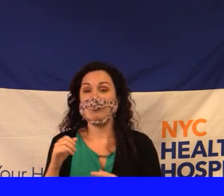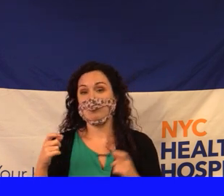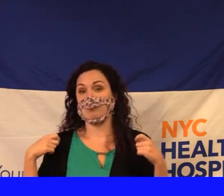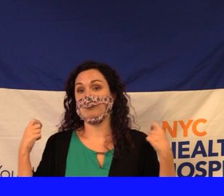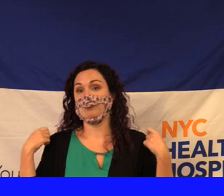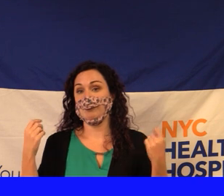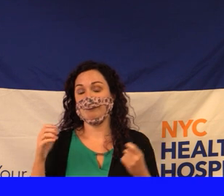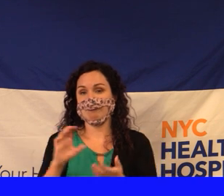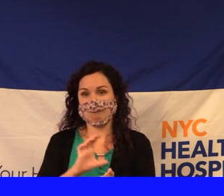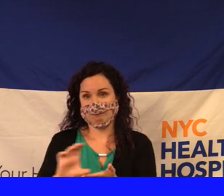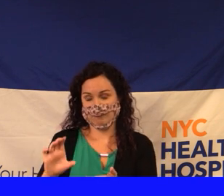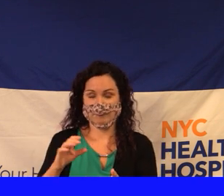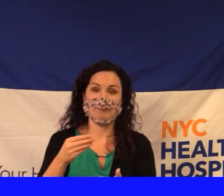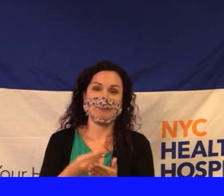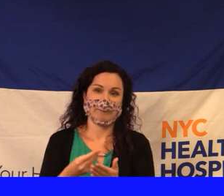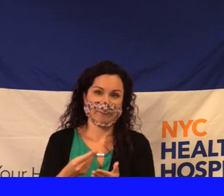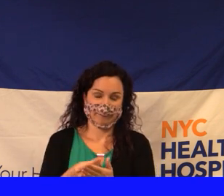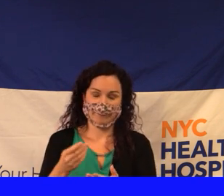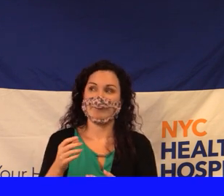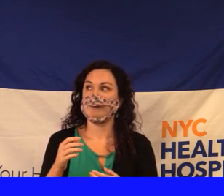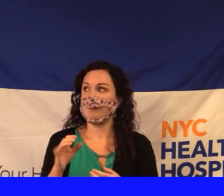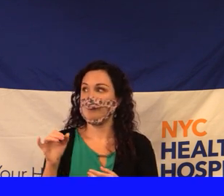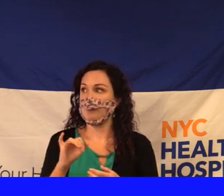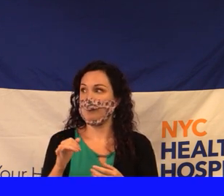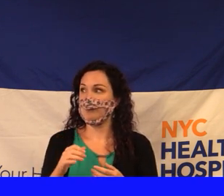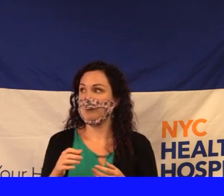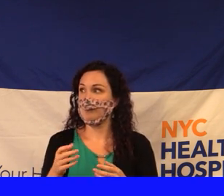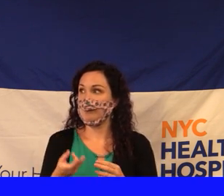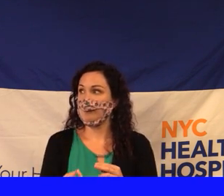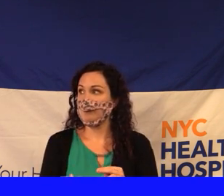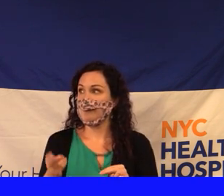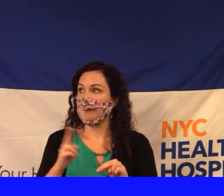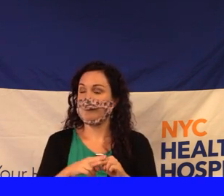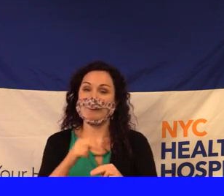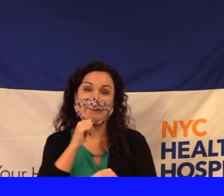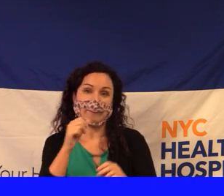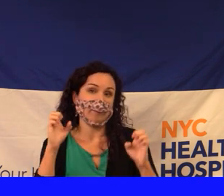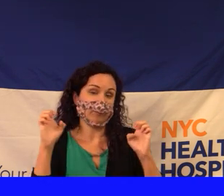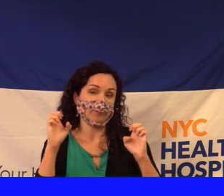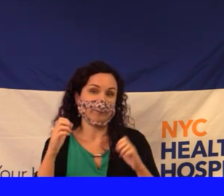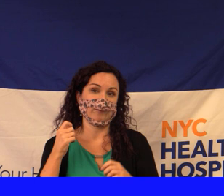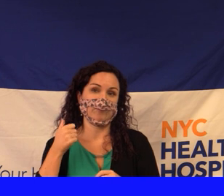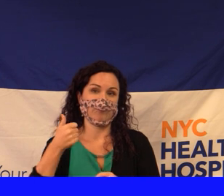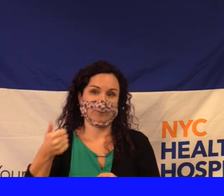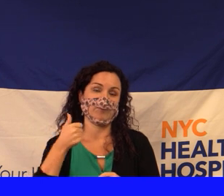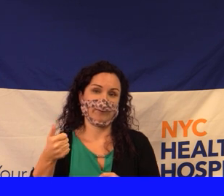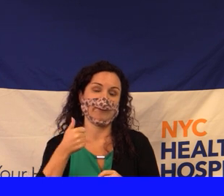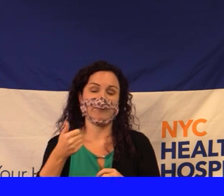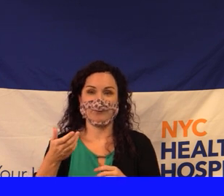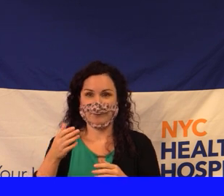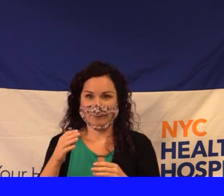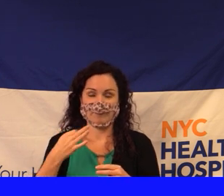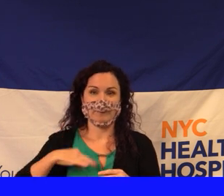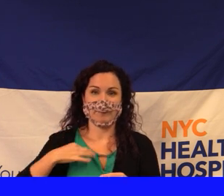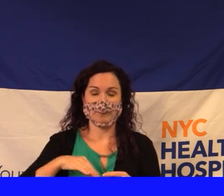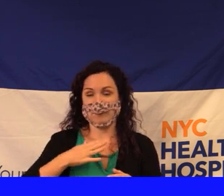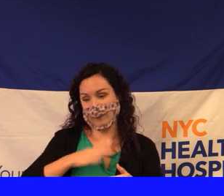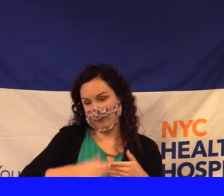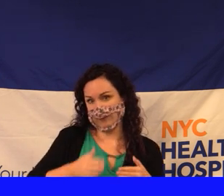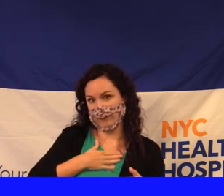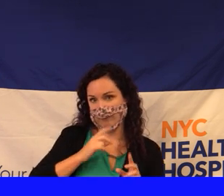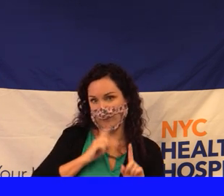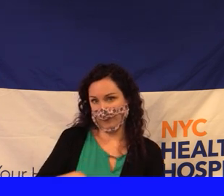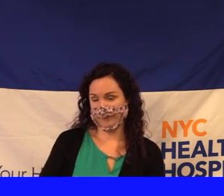for Medicare members and increased non-emergency transportation benefits. And that concludes my very brief report. Thank